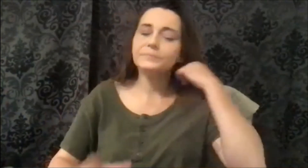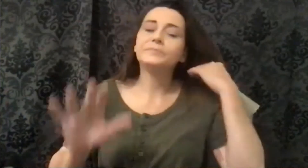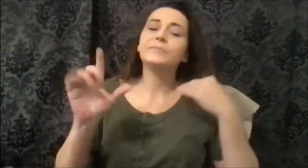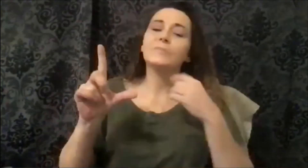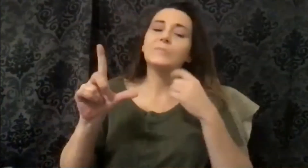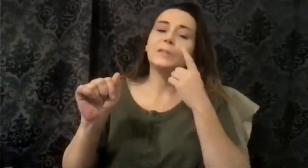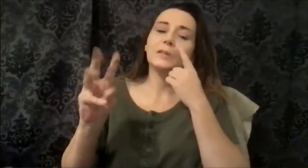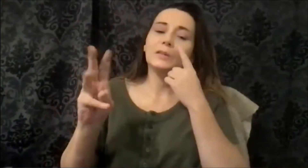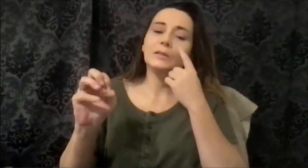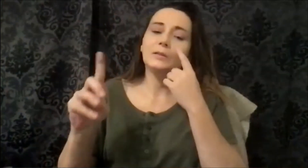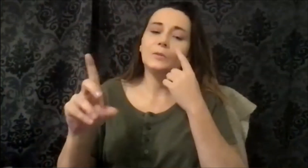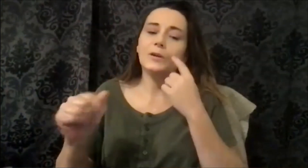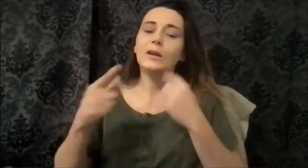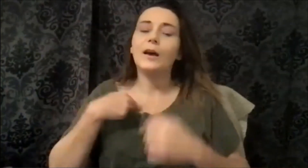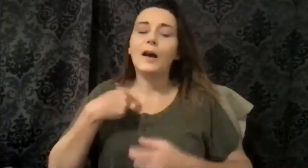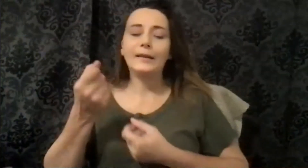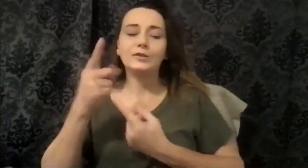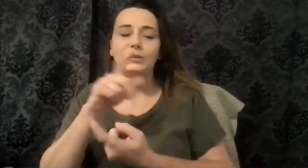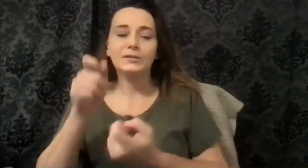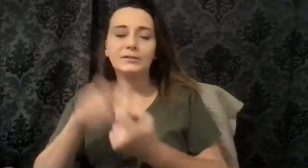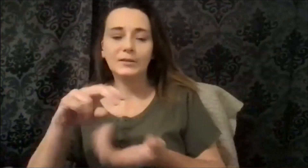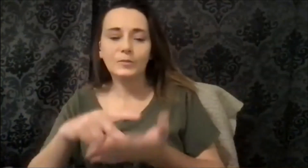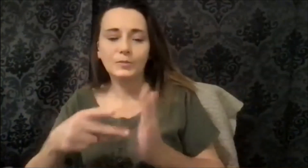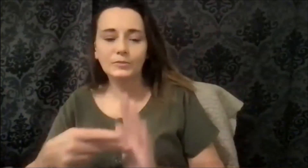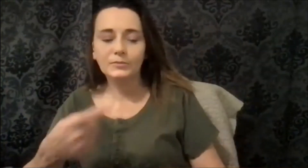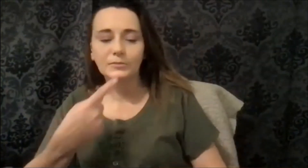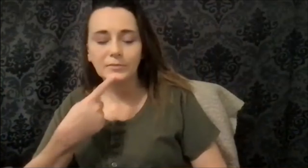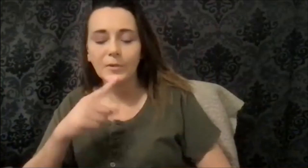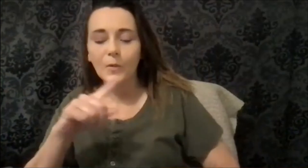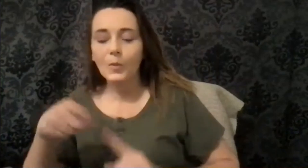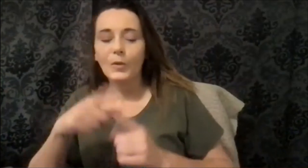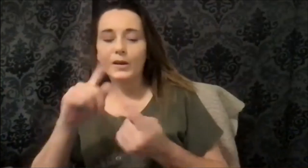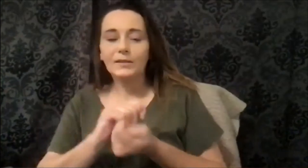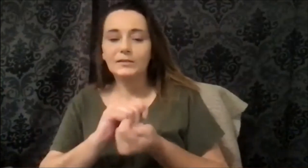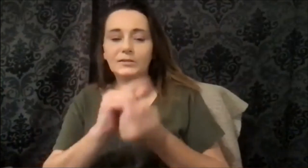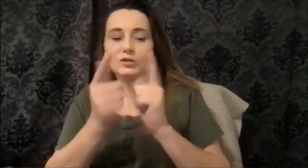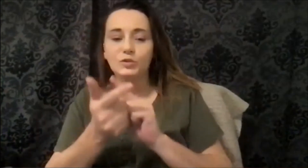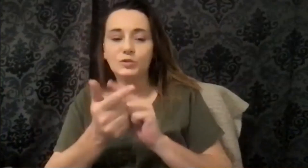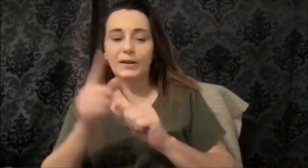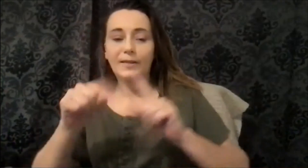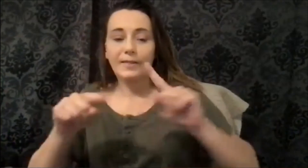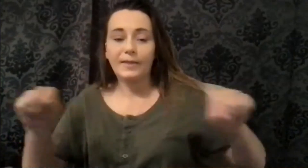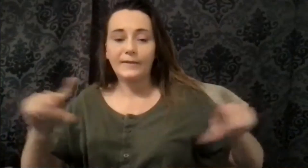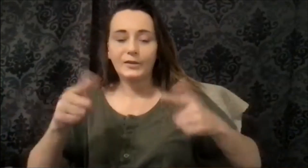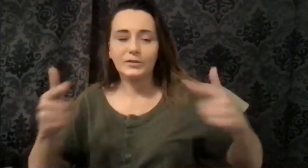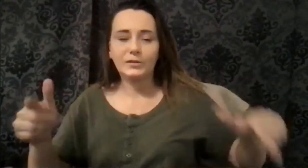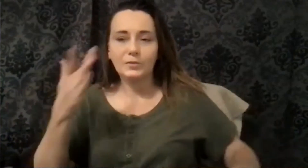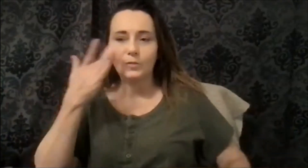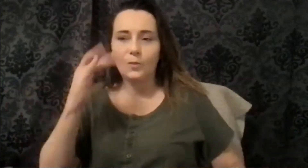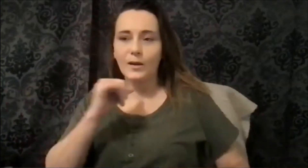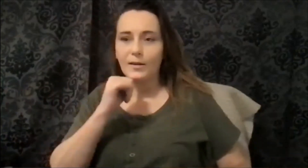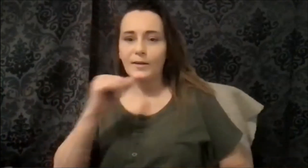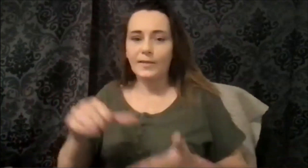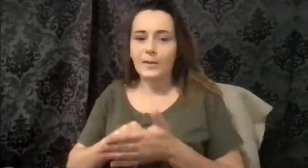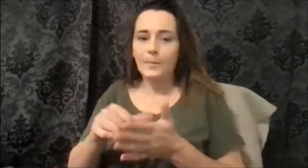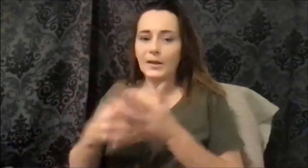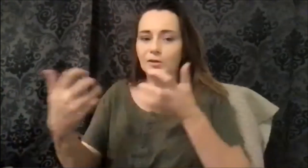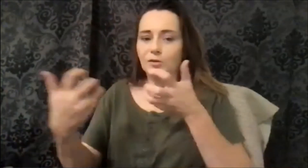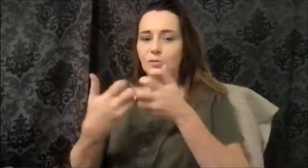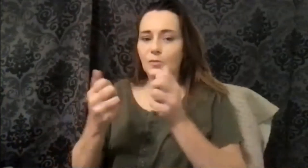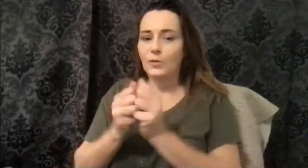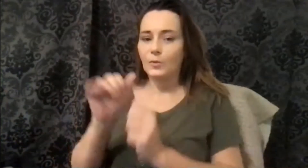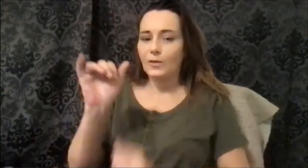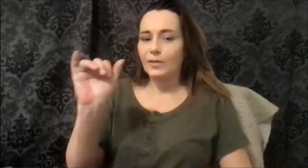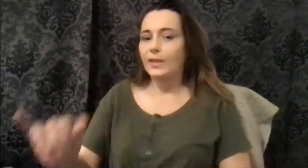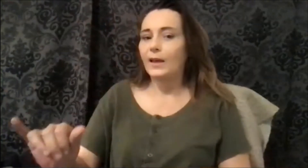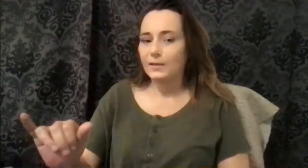I understand exactly what you're saying. So when it's translated in the various languages, why wouldn't the pages correspond with that, just like what I just